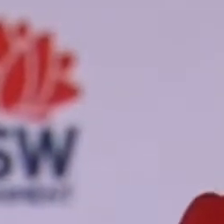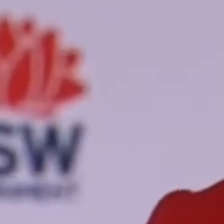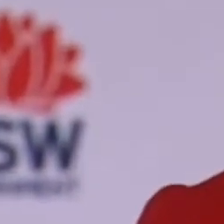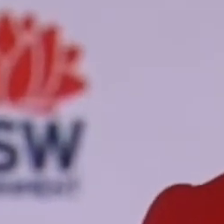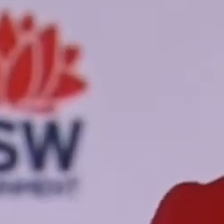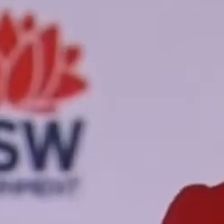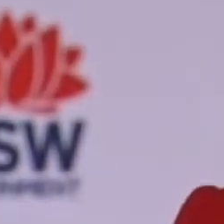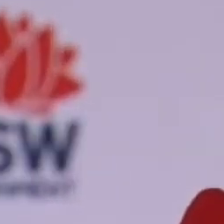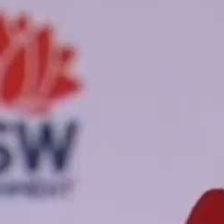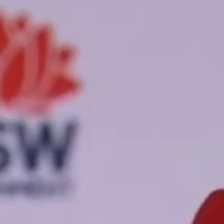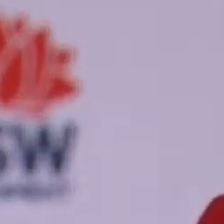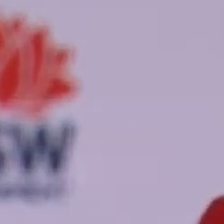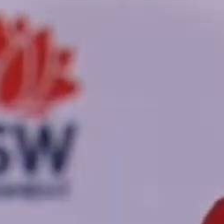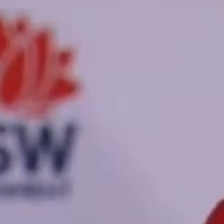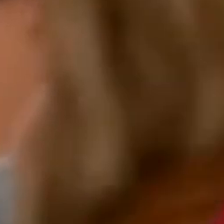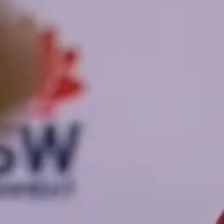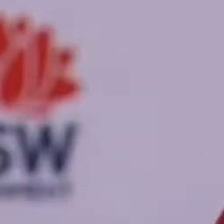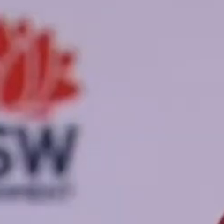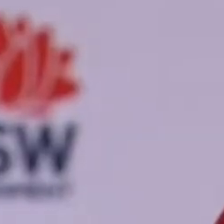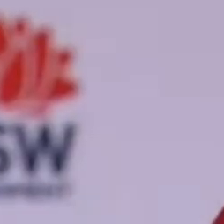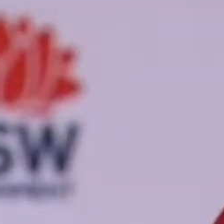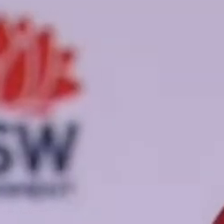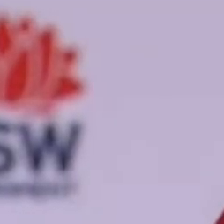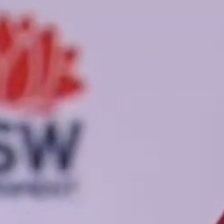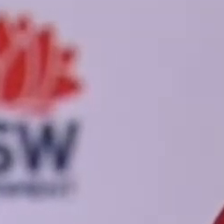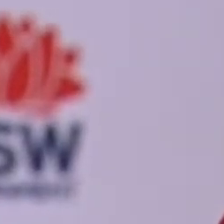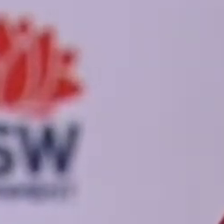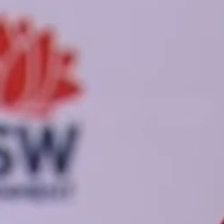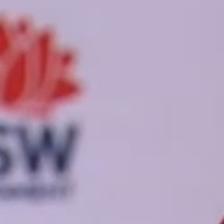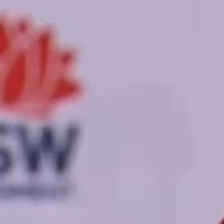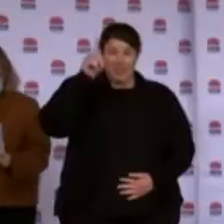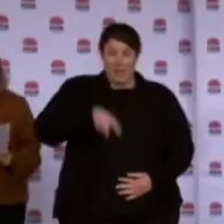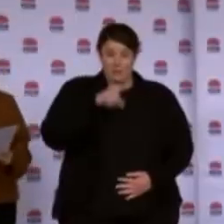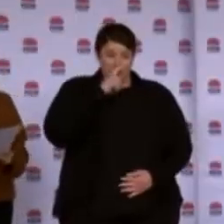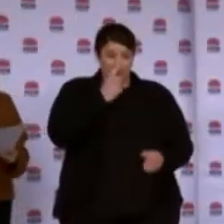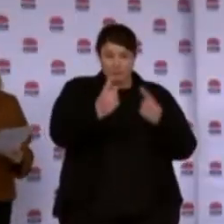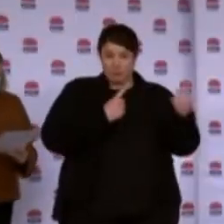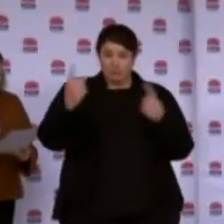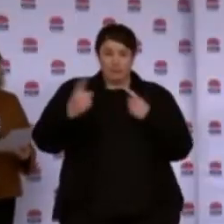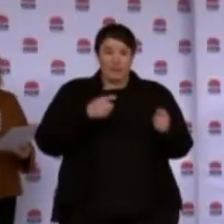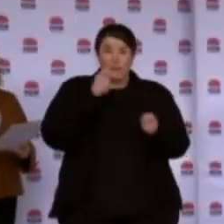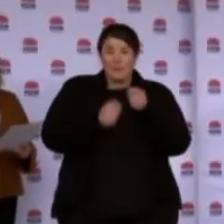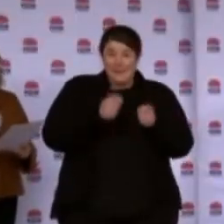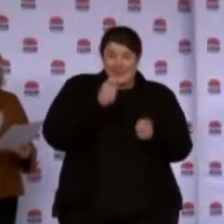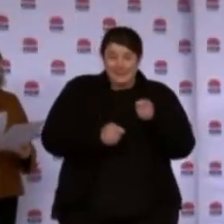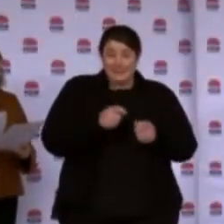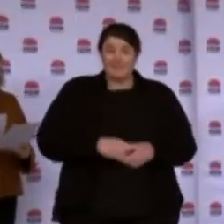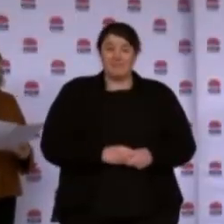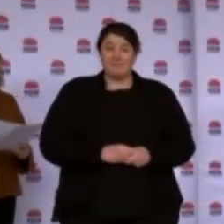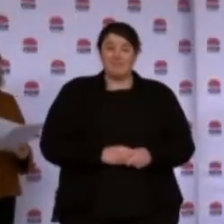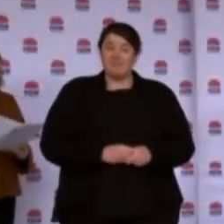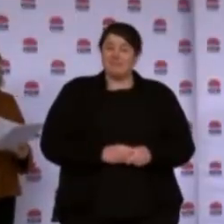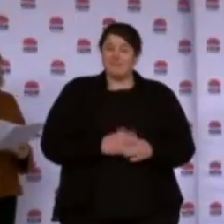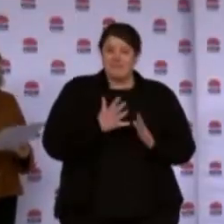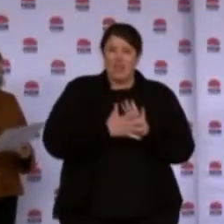Good morning, everybody. Yesterday we had 48,000 people come forward and get tested, which means the numbers are